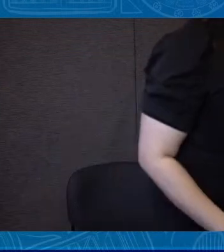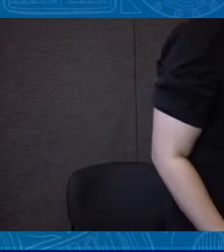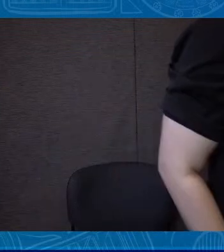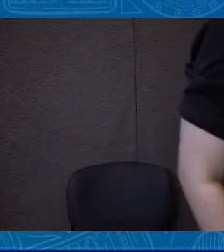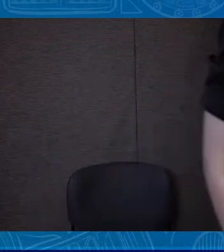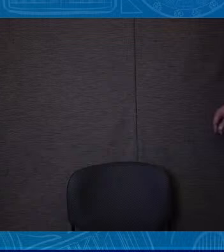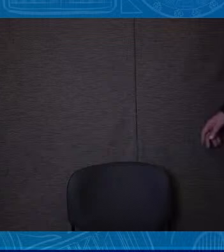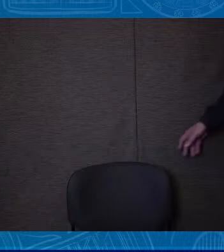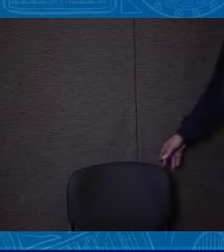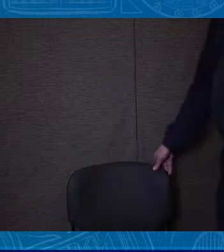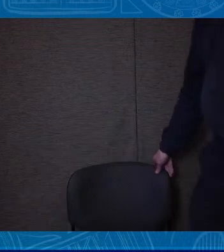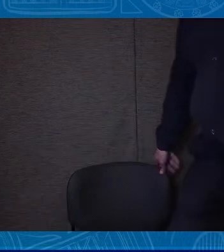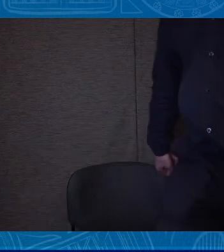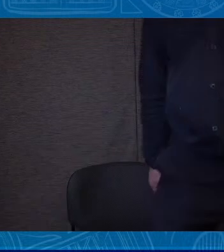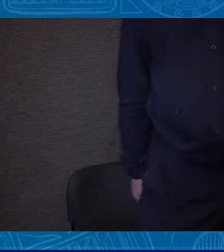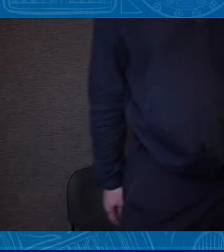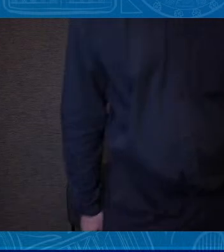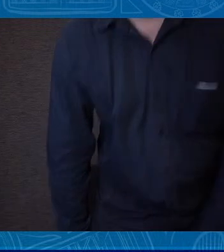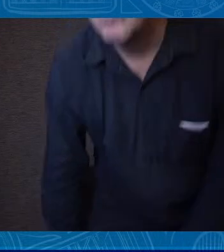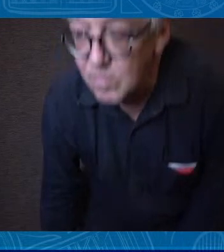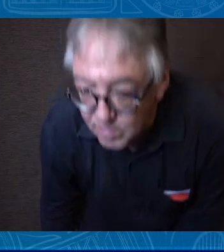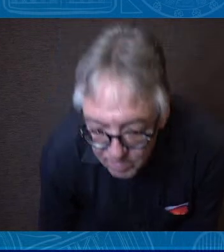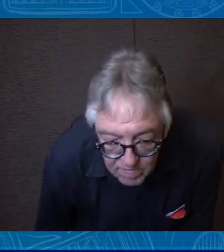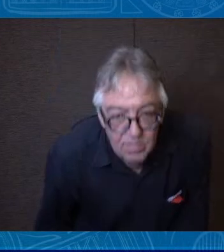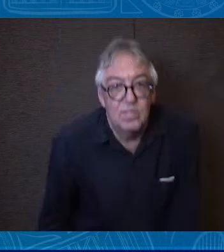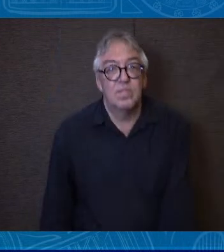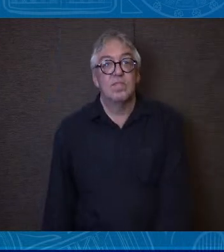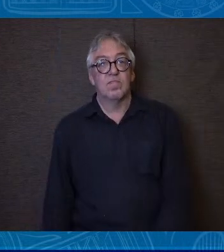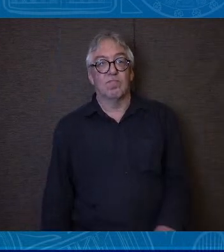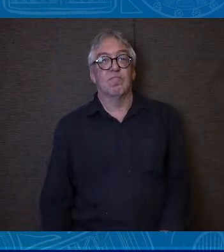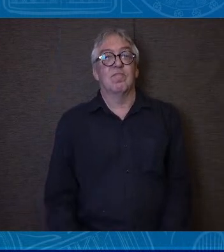Mm-hmm. Can we have a microphone, please?